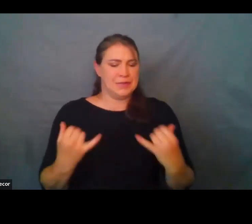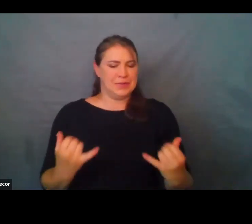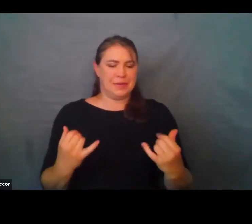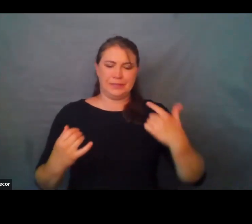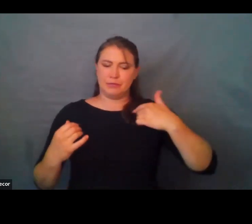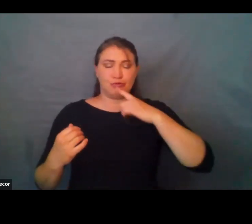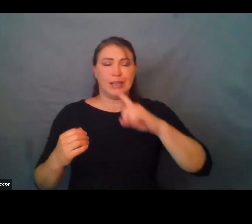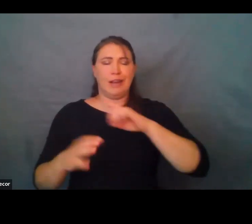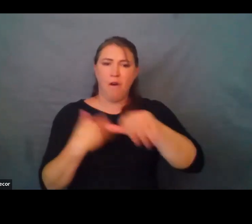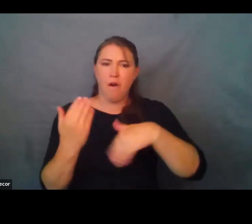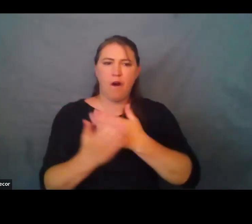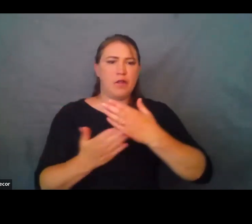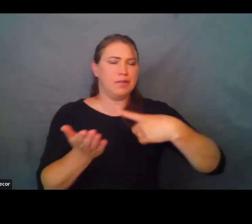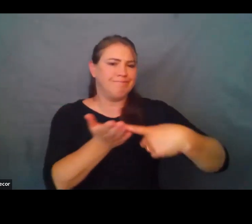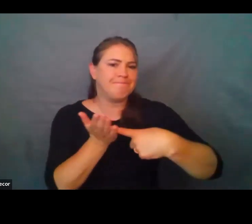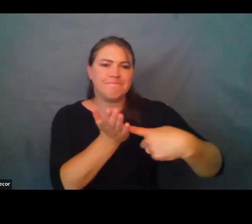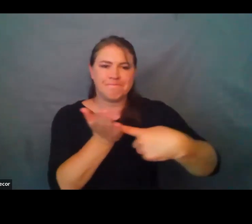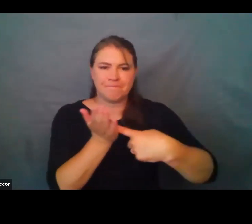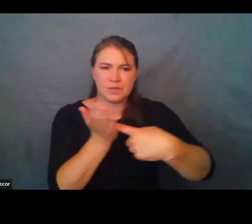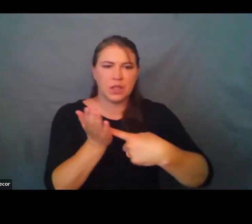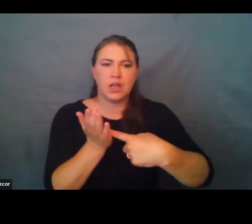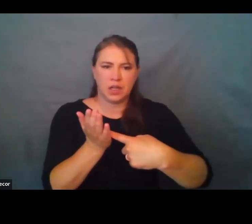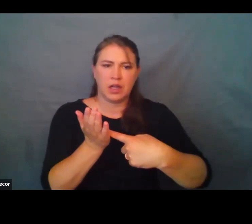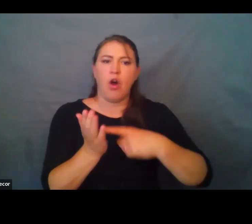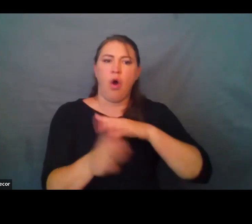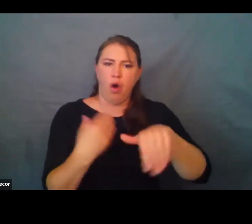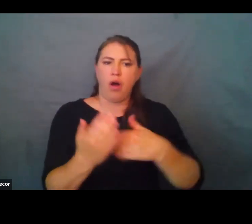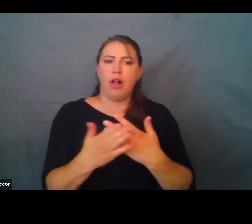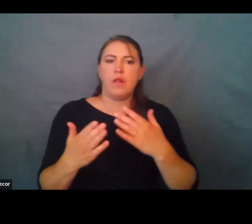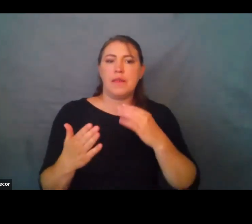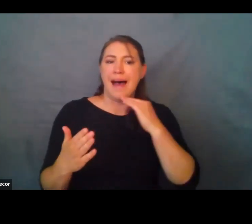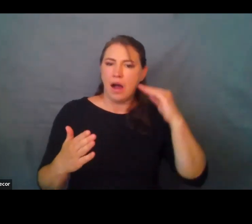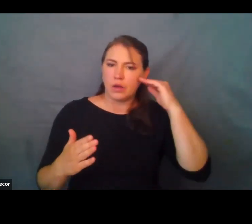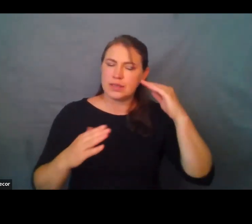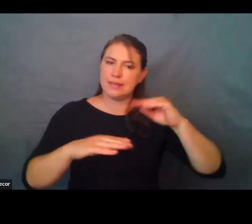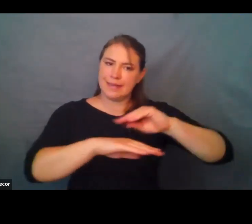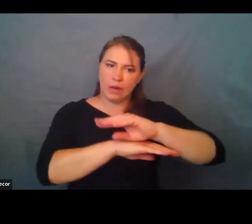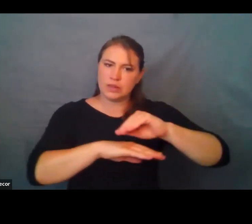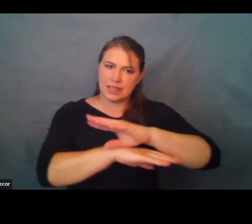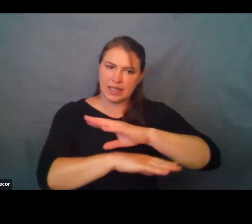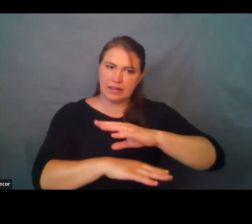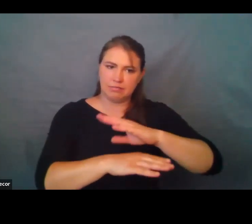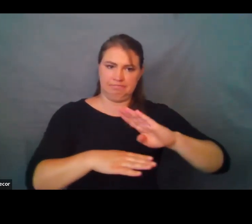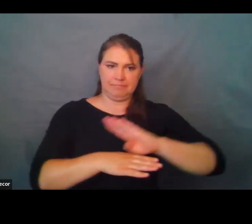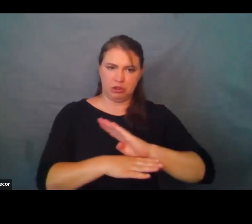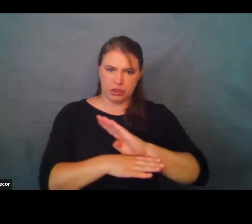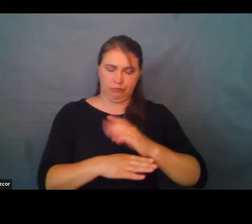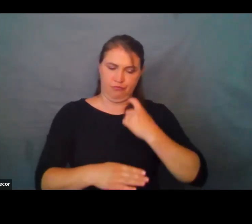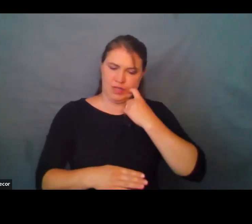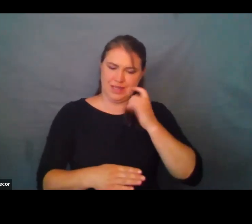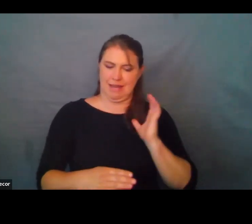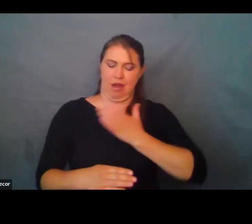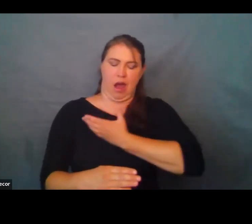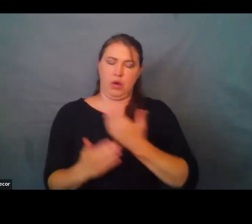industry partners about the state of the housing counseling industry. Originally, our new Assistant Secretary for Housing